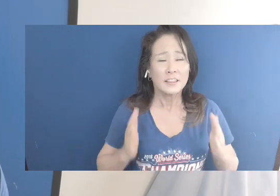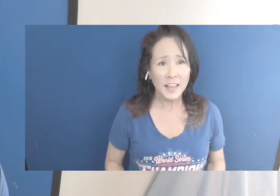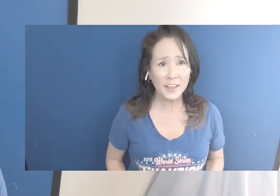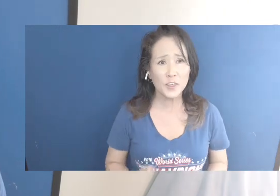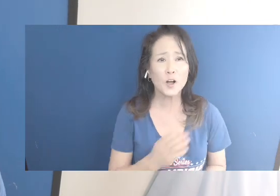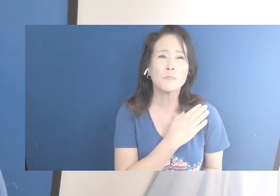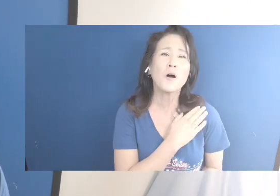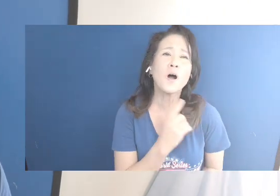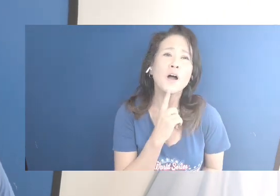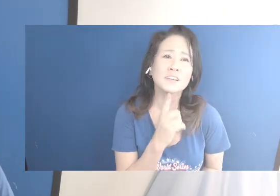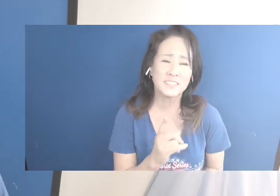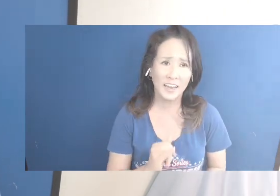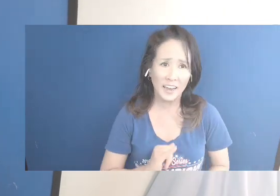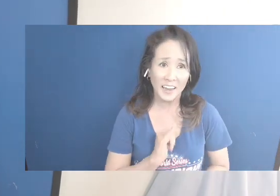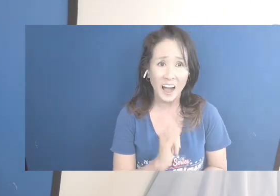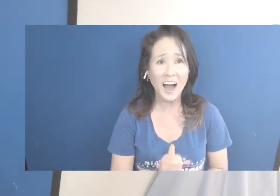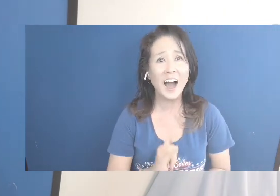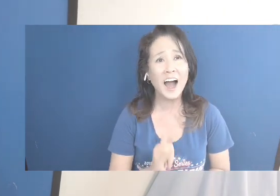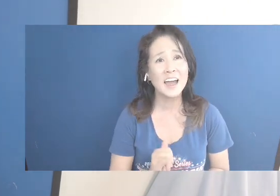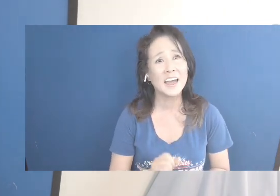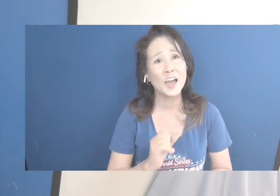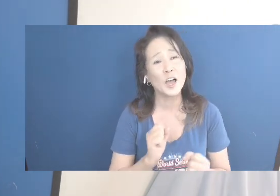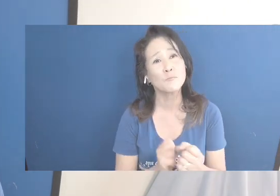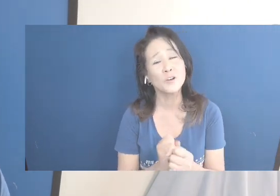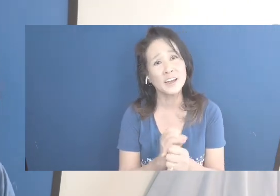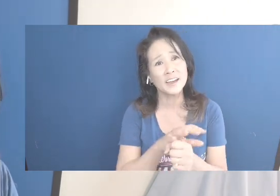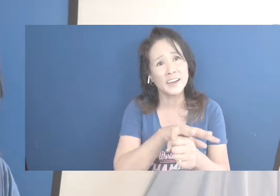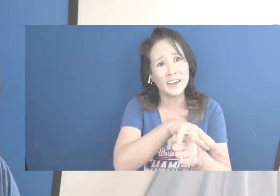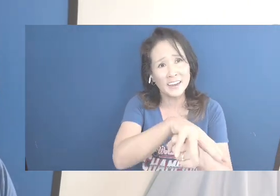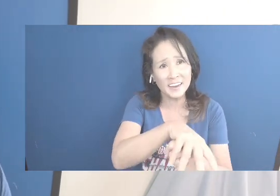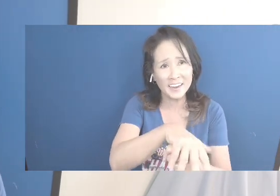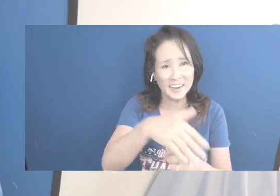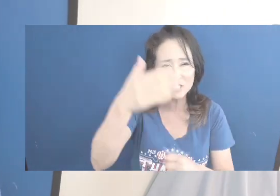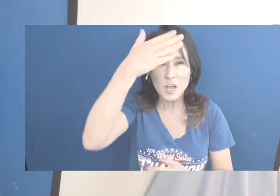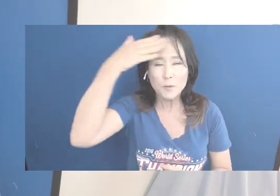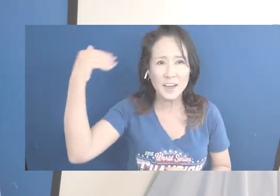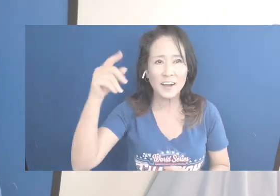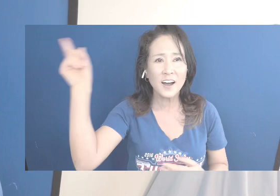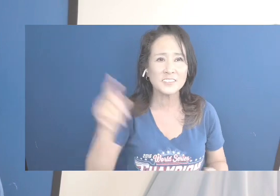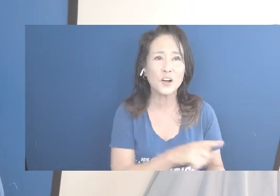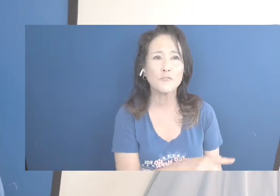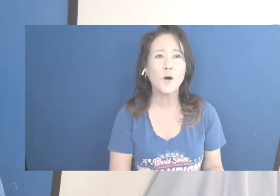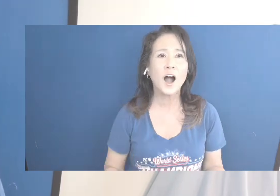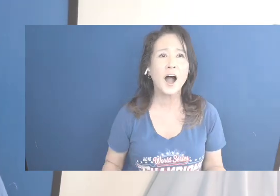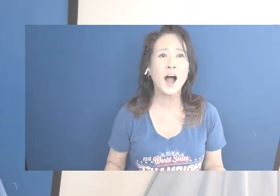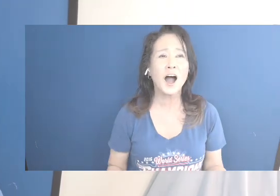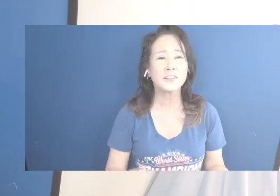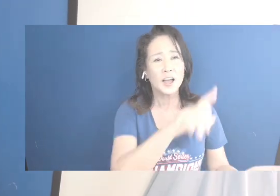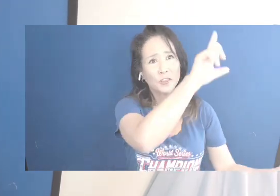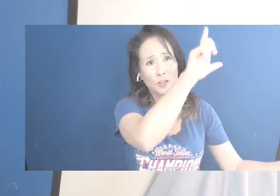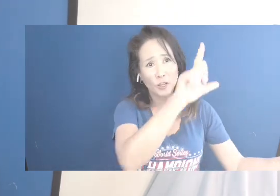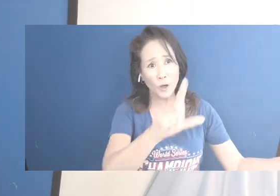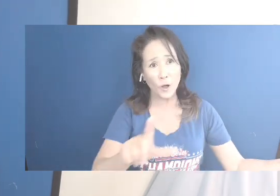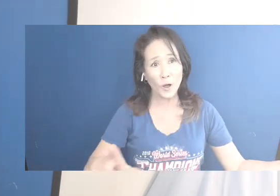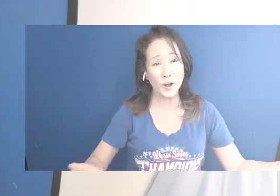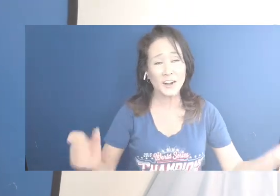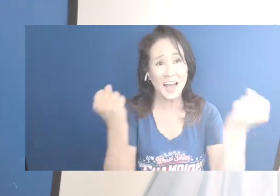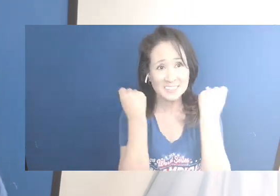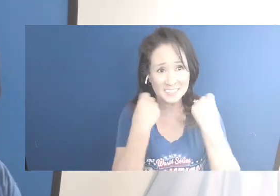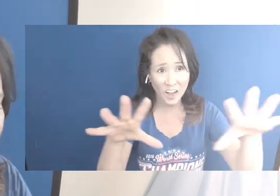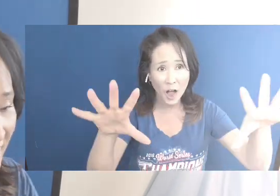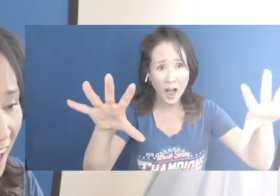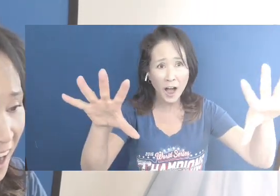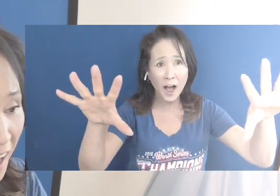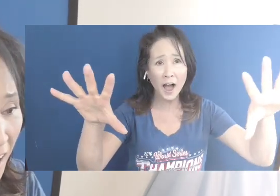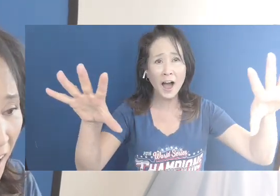Let the poor say, I am rich. Because of what the Lord